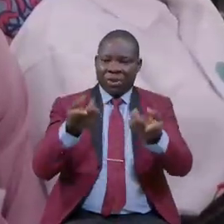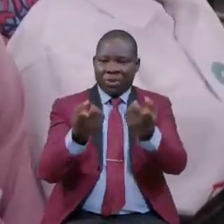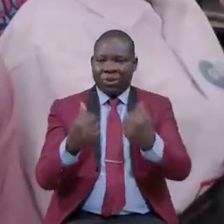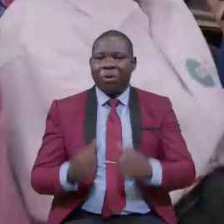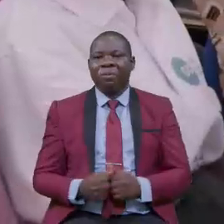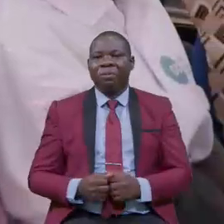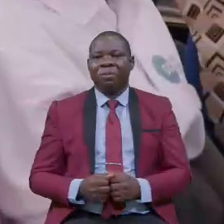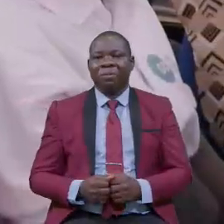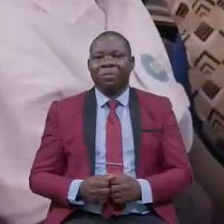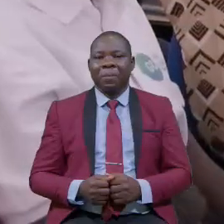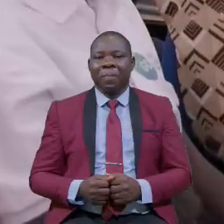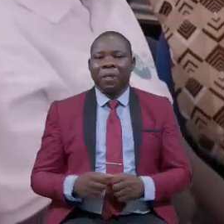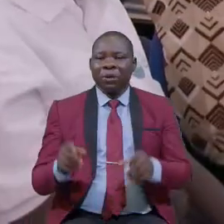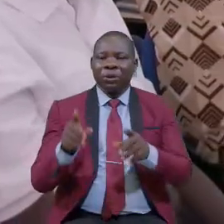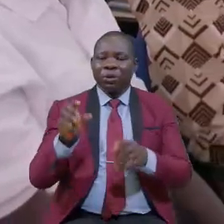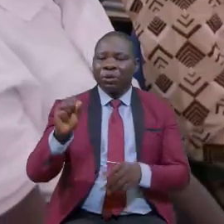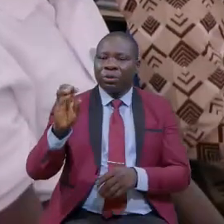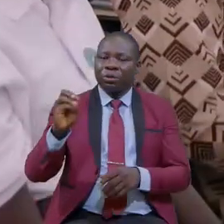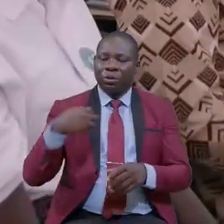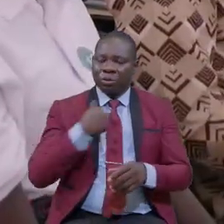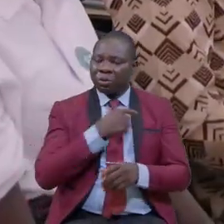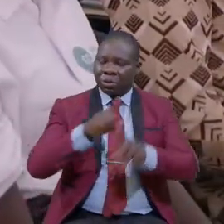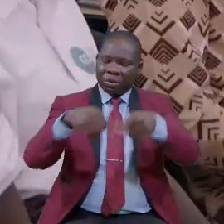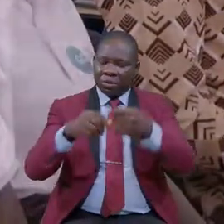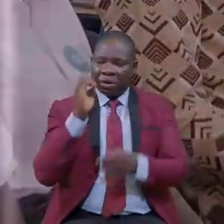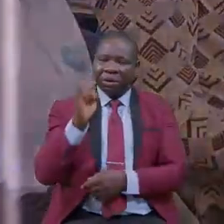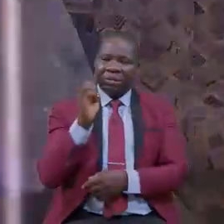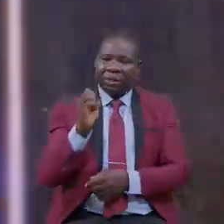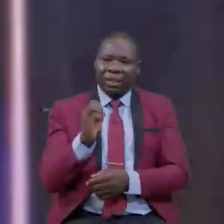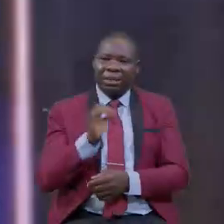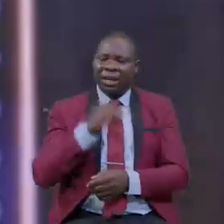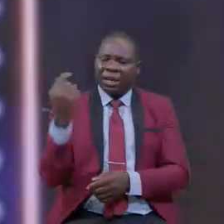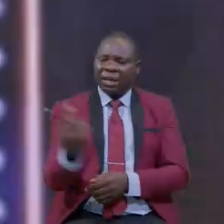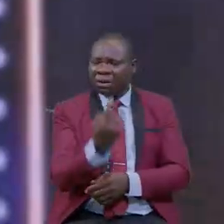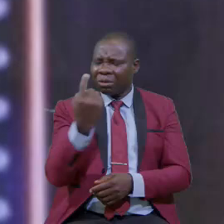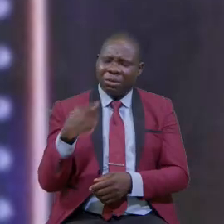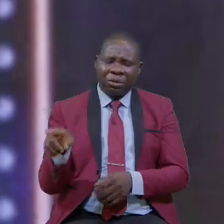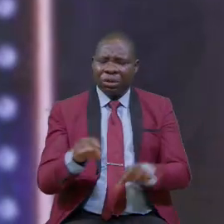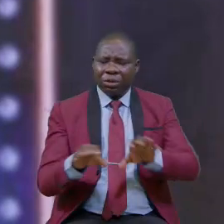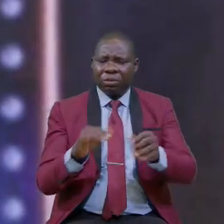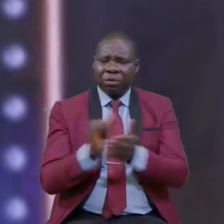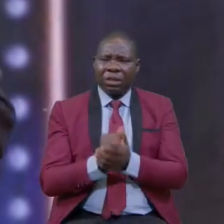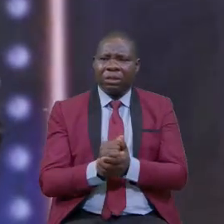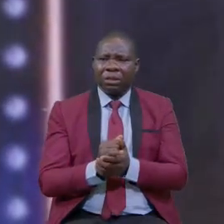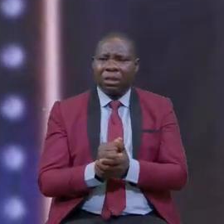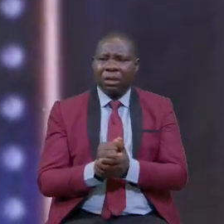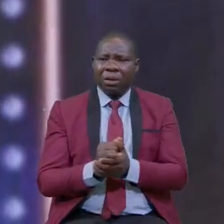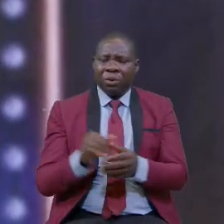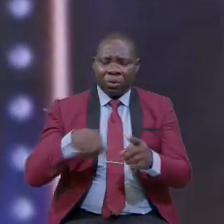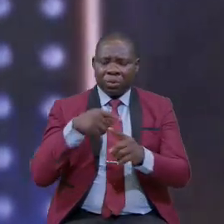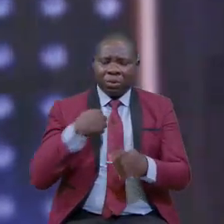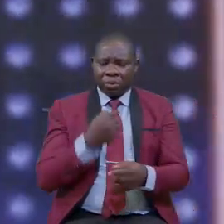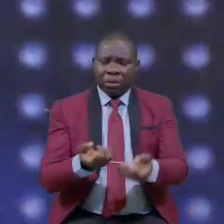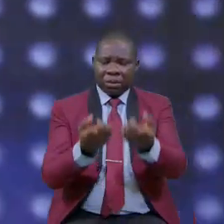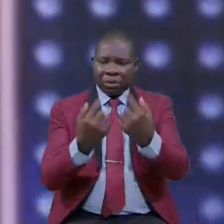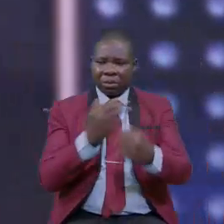particular place evangelizing that I always that one is simple I always did that but then we came across a